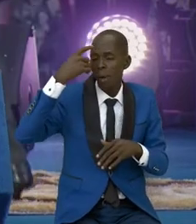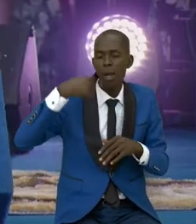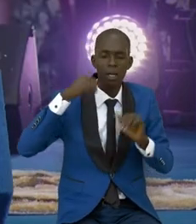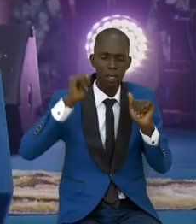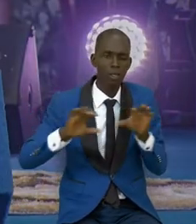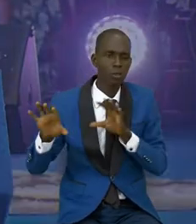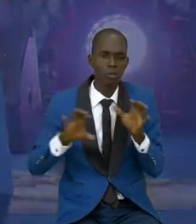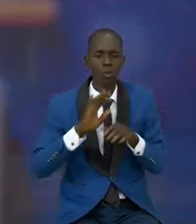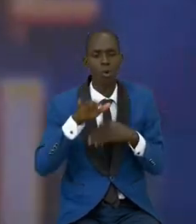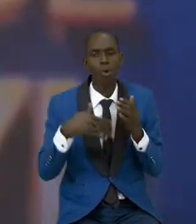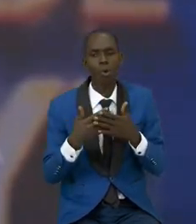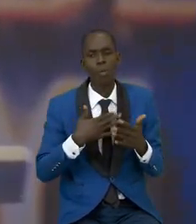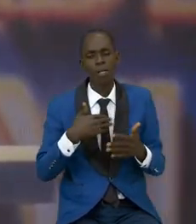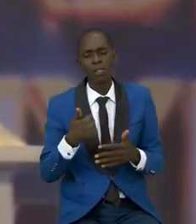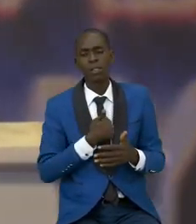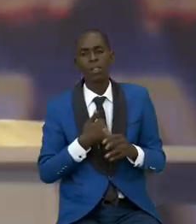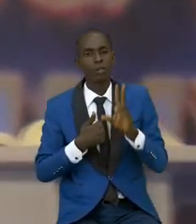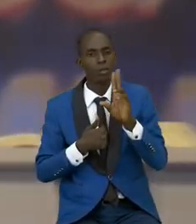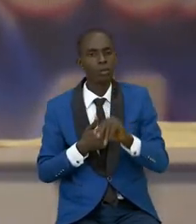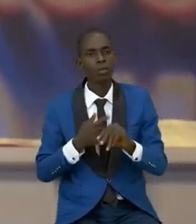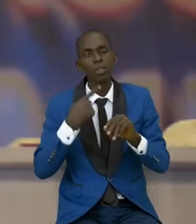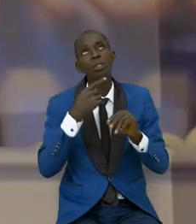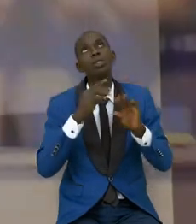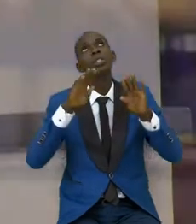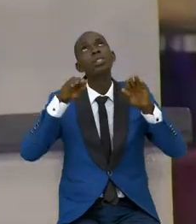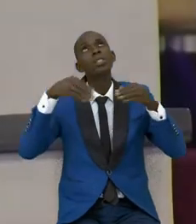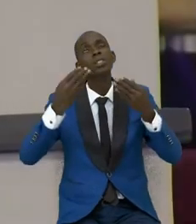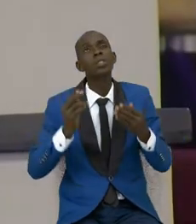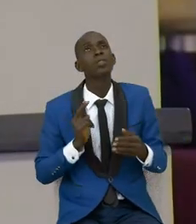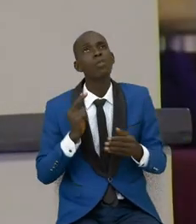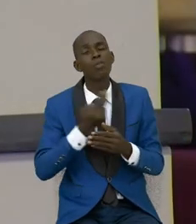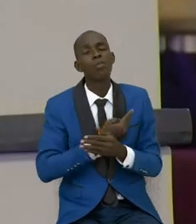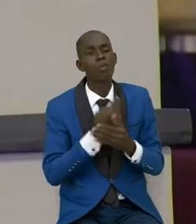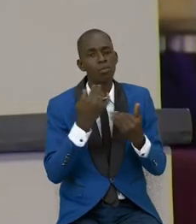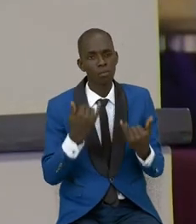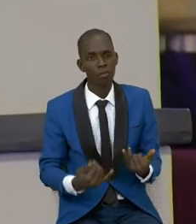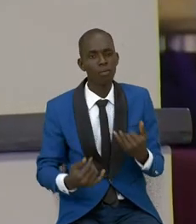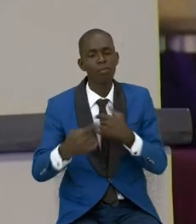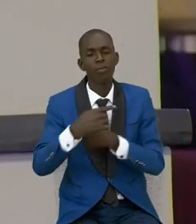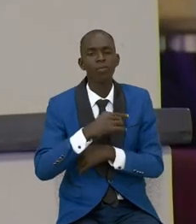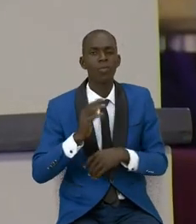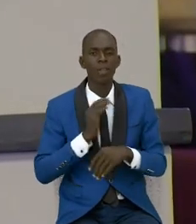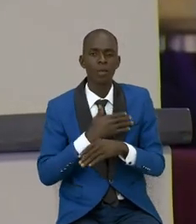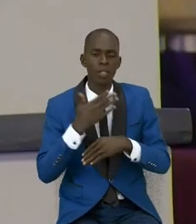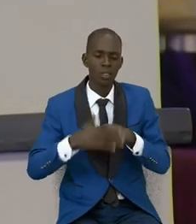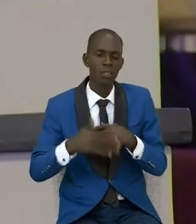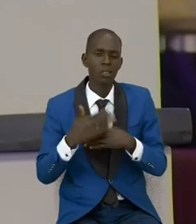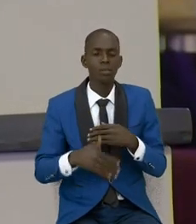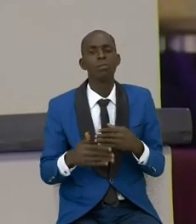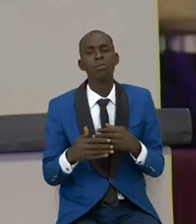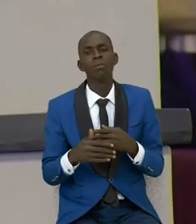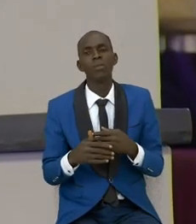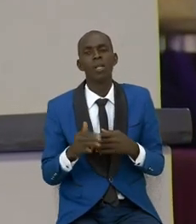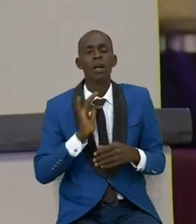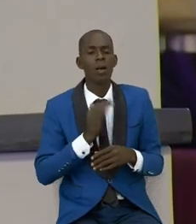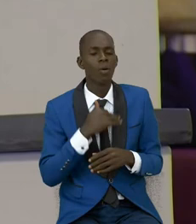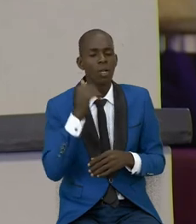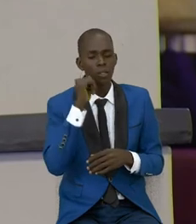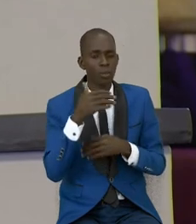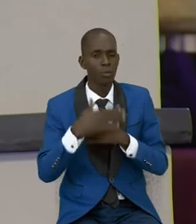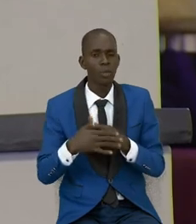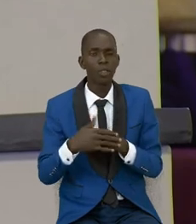our daily bread. And then you tell the Lord that he will not lead you into temptation. He will